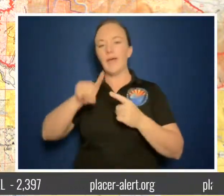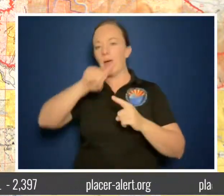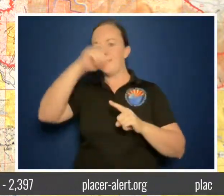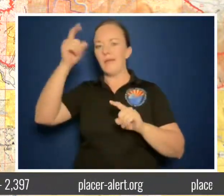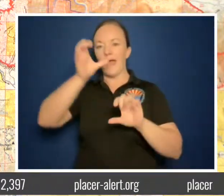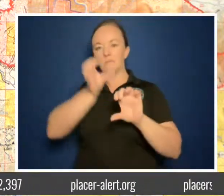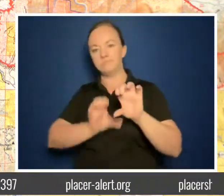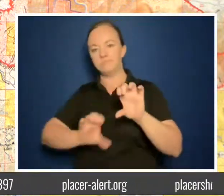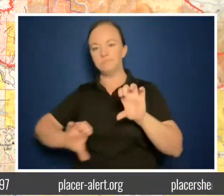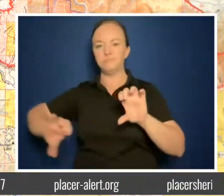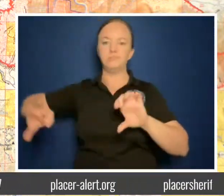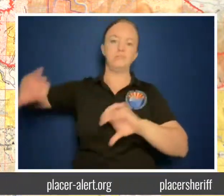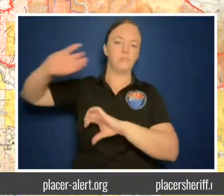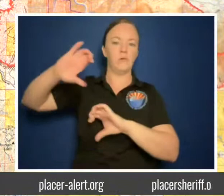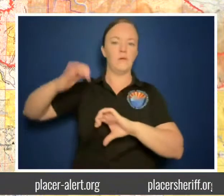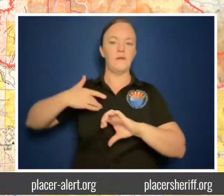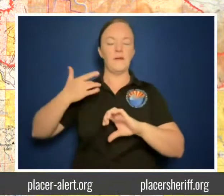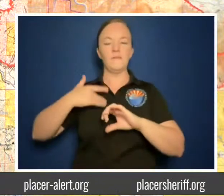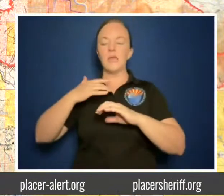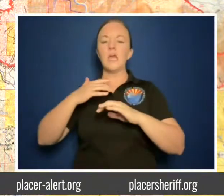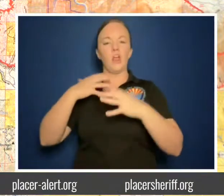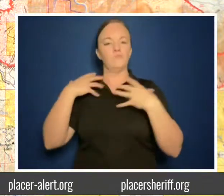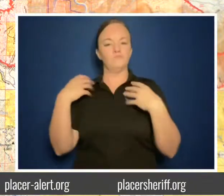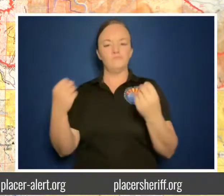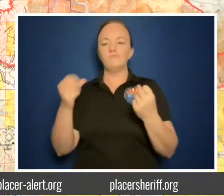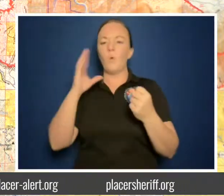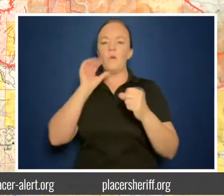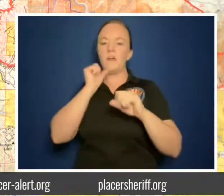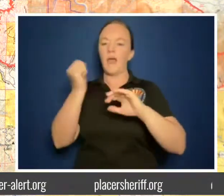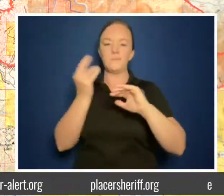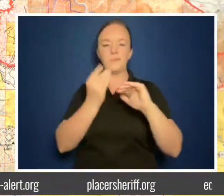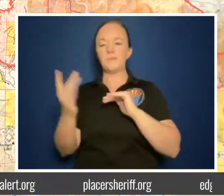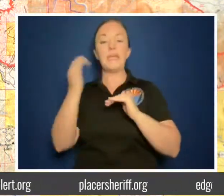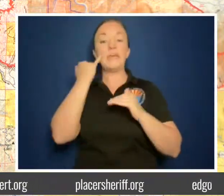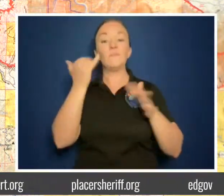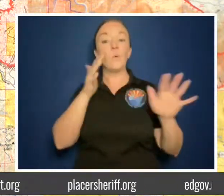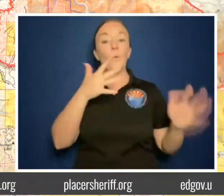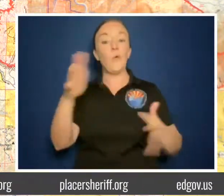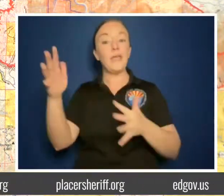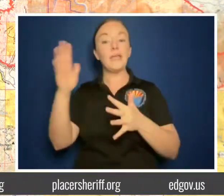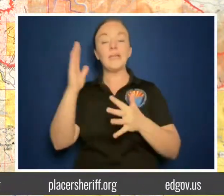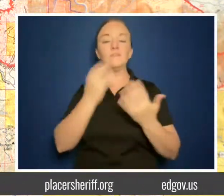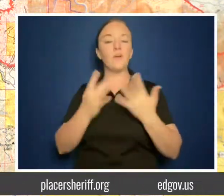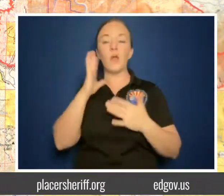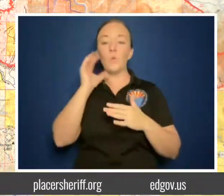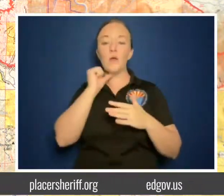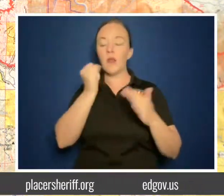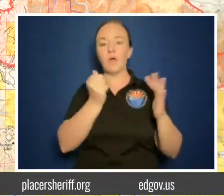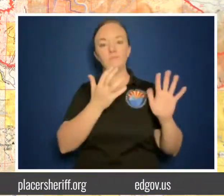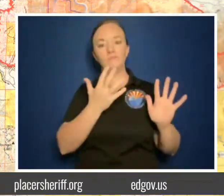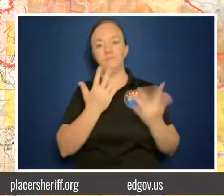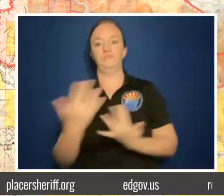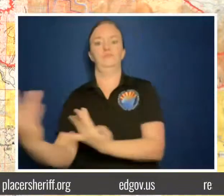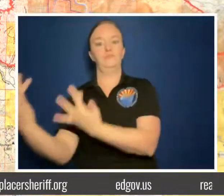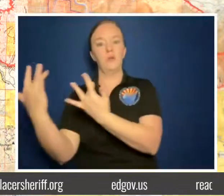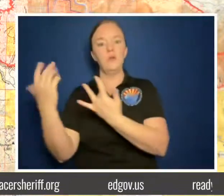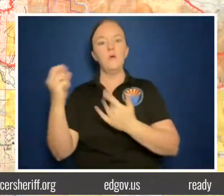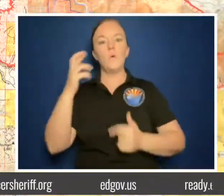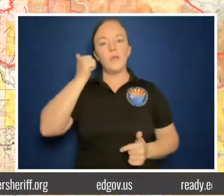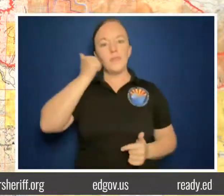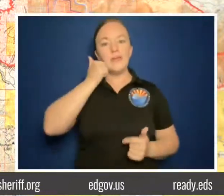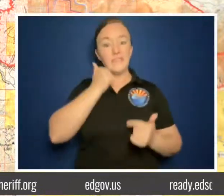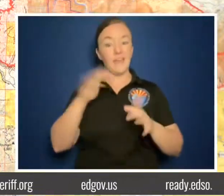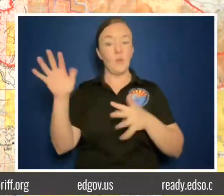with this not coming out under any sort of wind event or our daily winds, we're going to continue